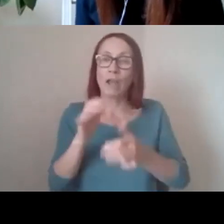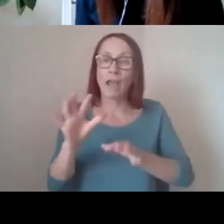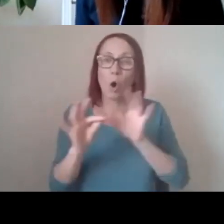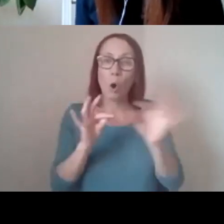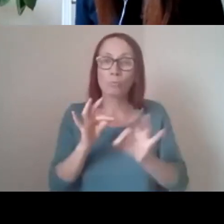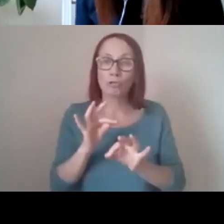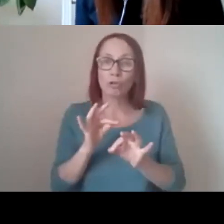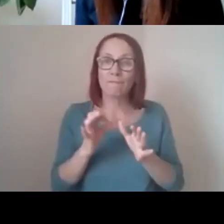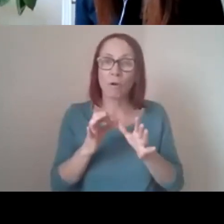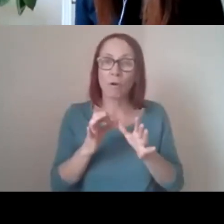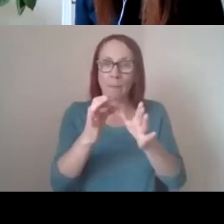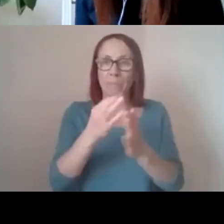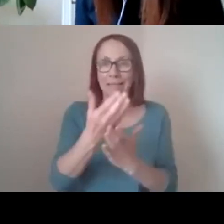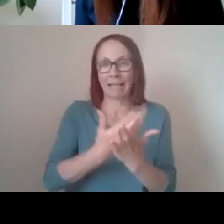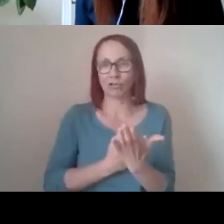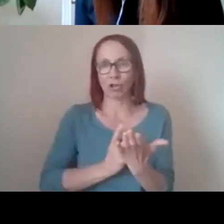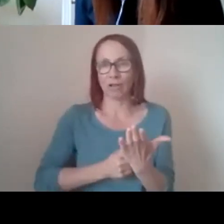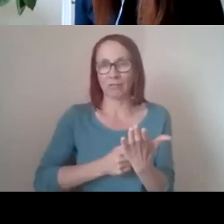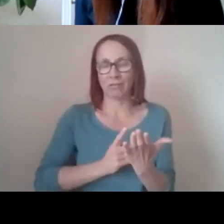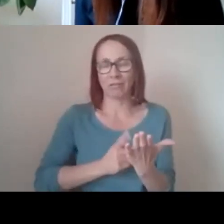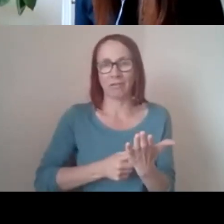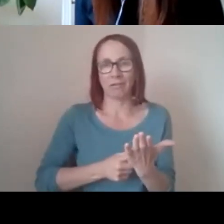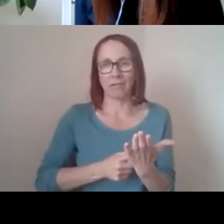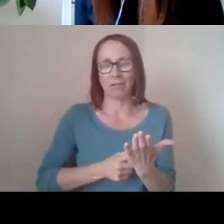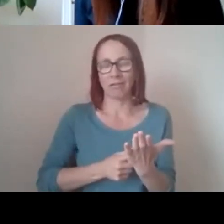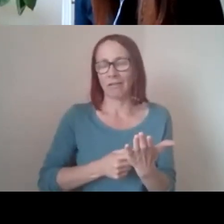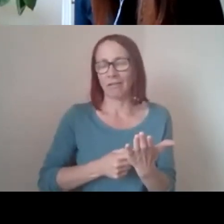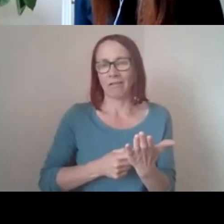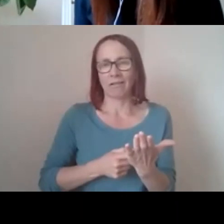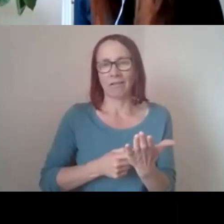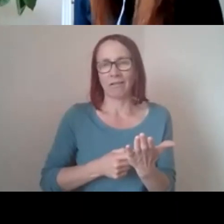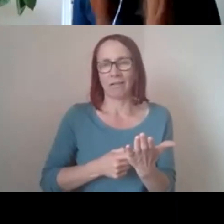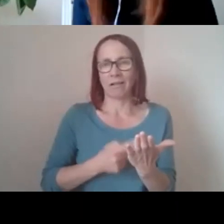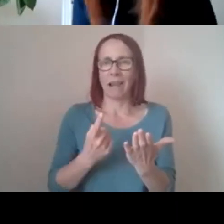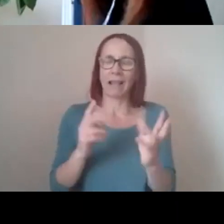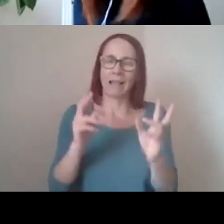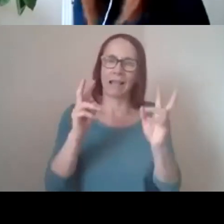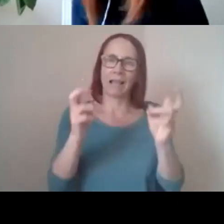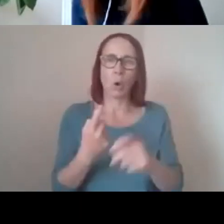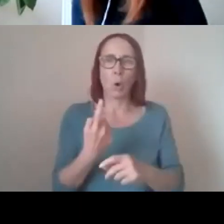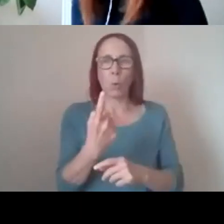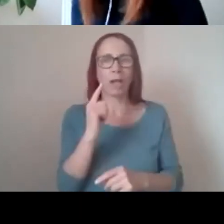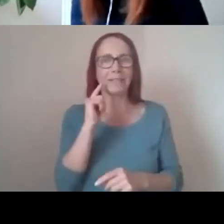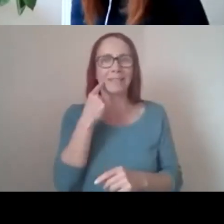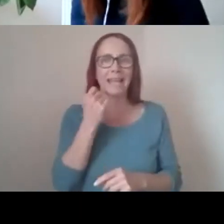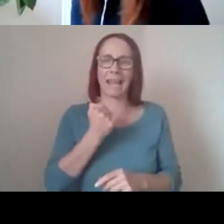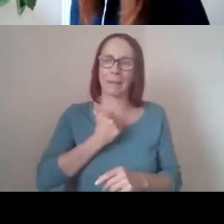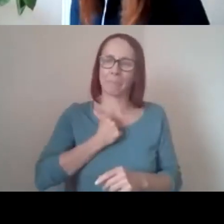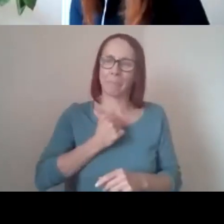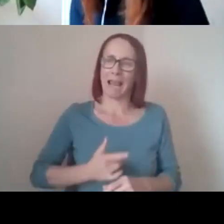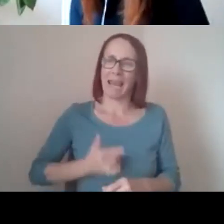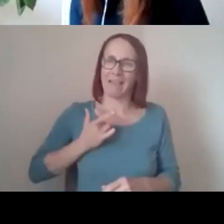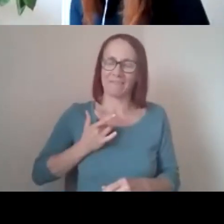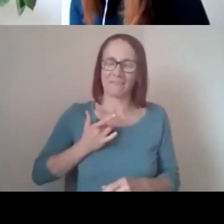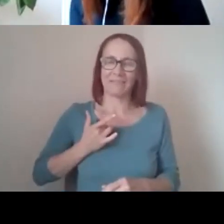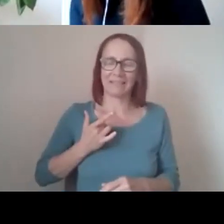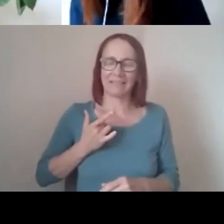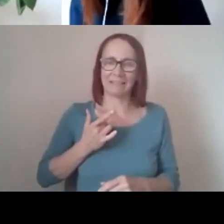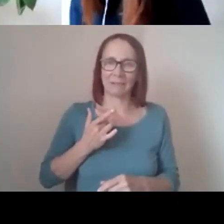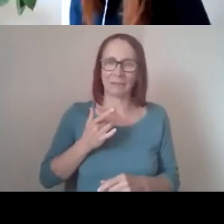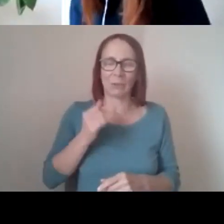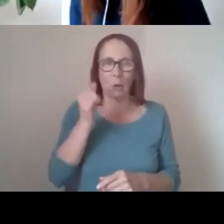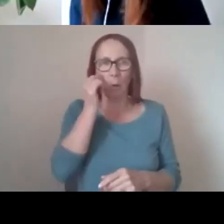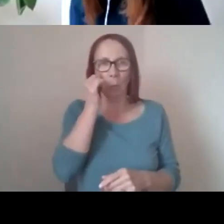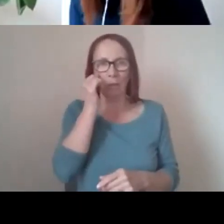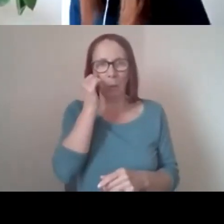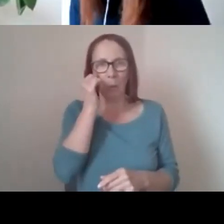the application, like the lovely lady was saying, a day in the life of a delegate. So we also know what we are applying